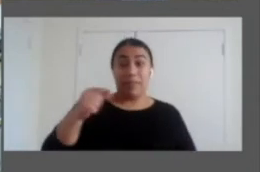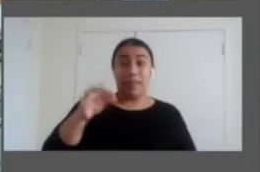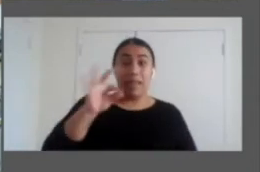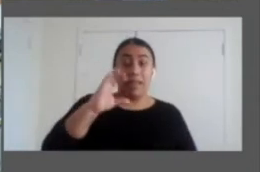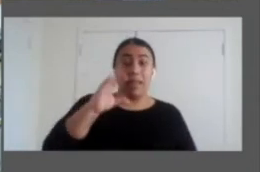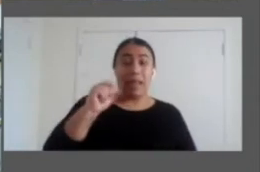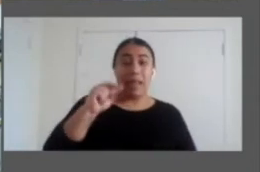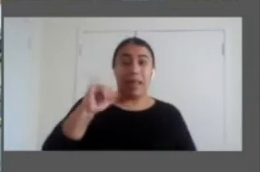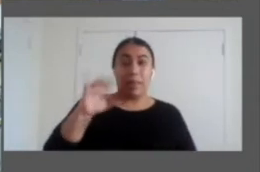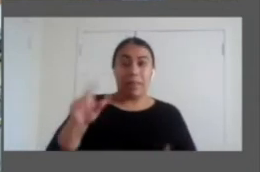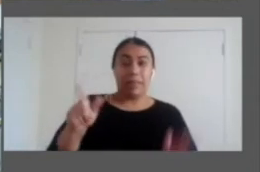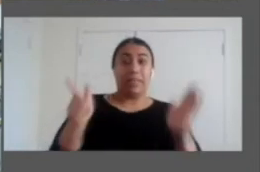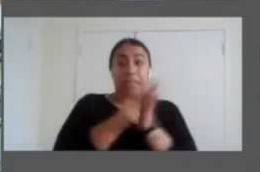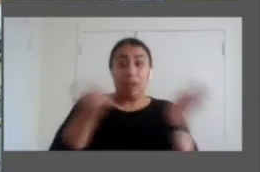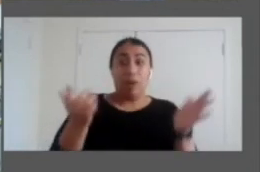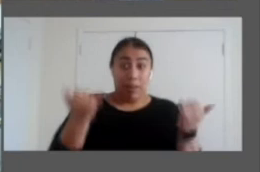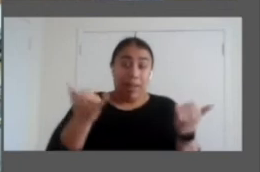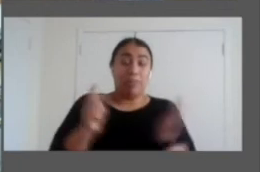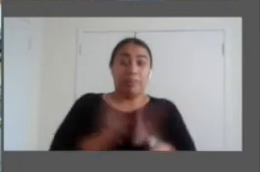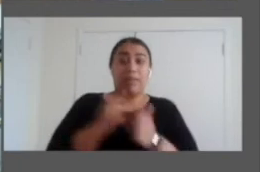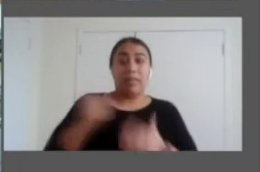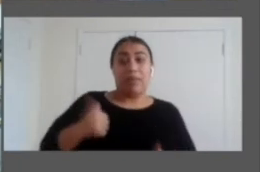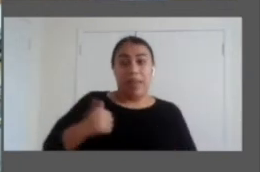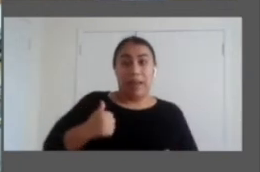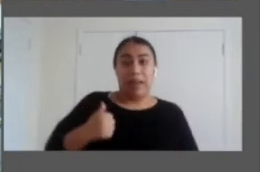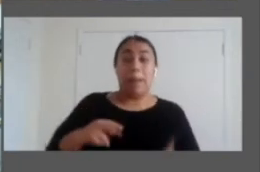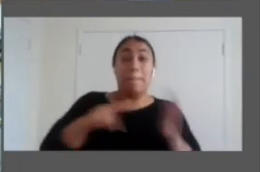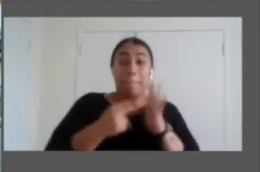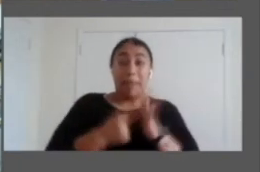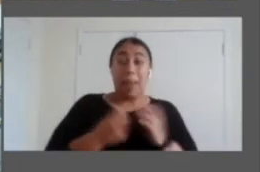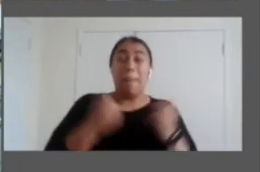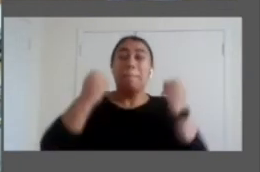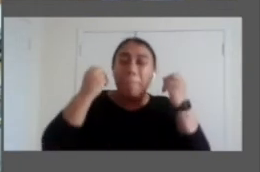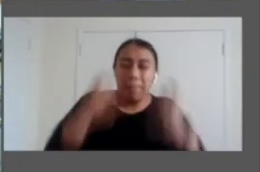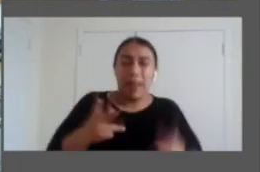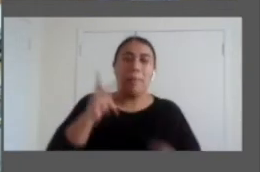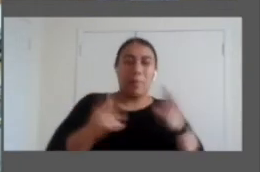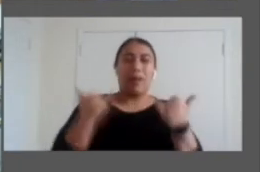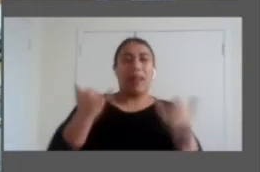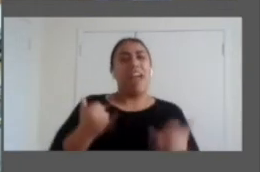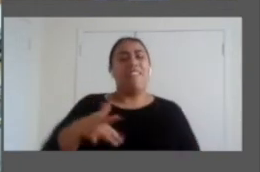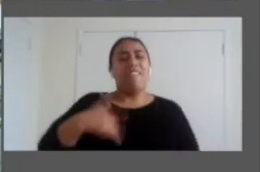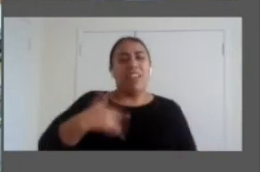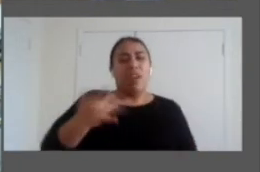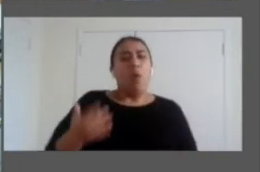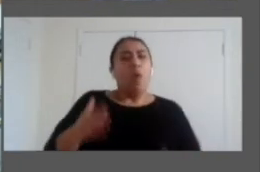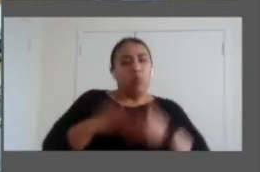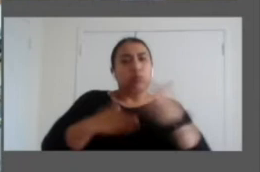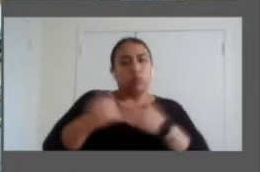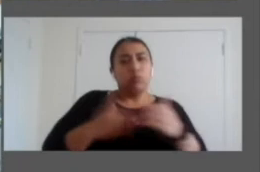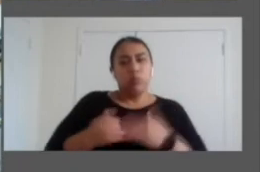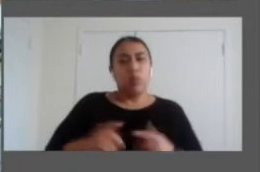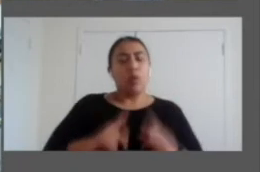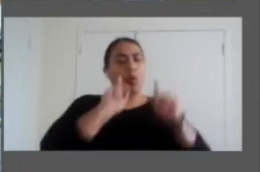more. And because of this, the future of medical cannabis is very bright. So how has medical cannabis changed